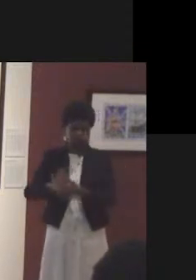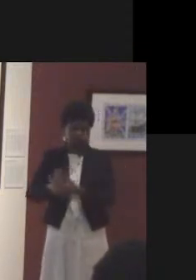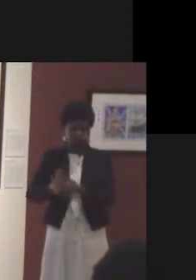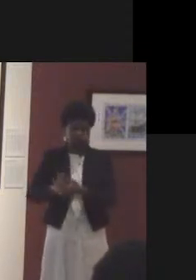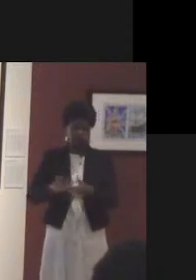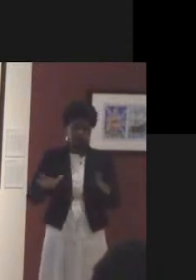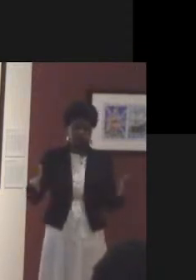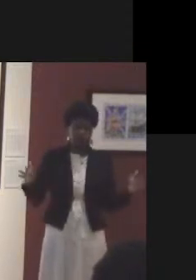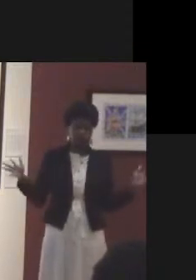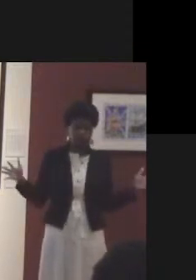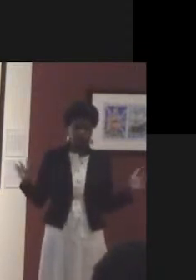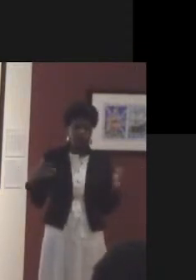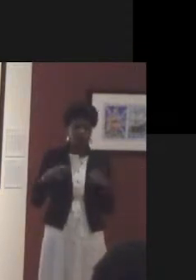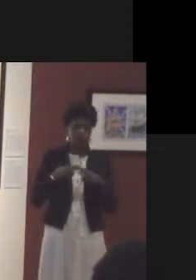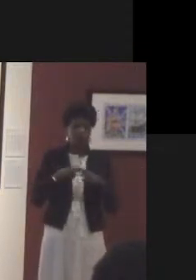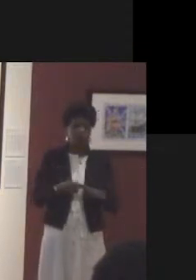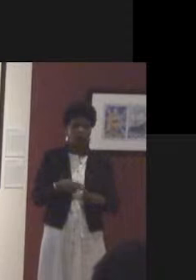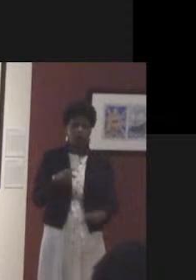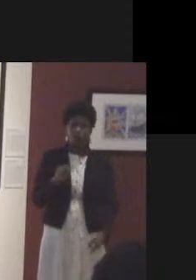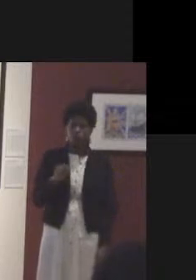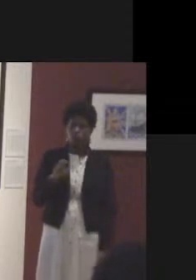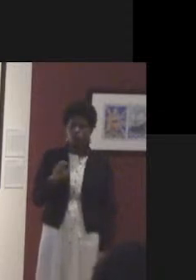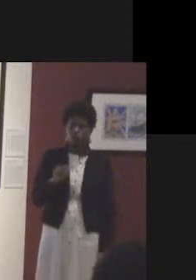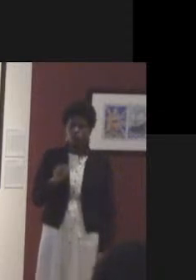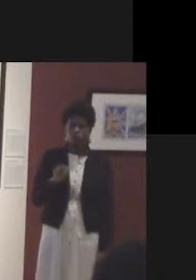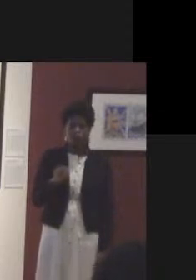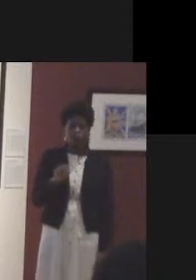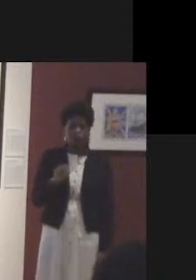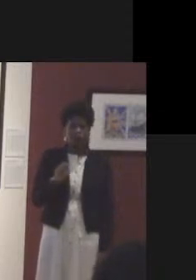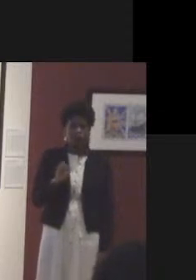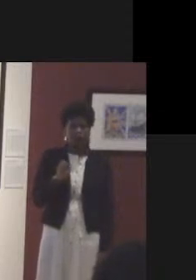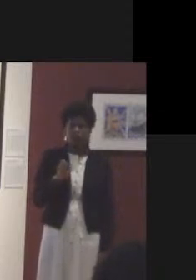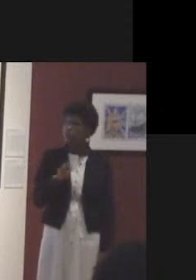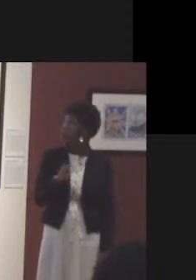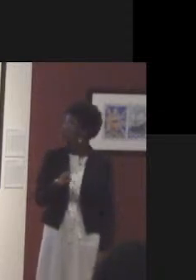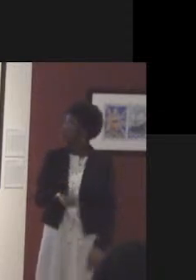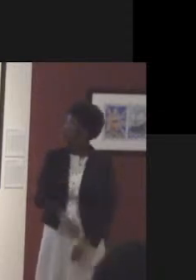is a work called Transfixed from 1974.